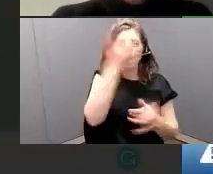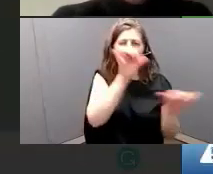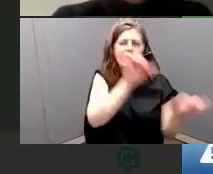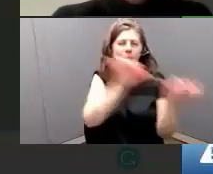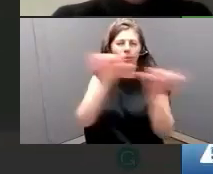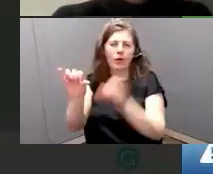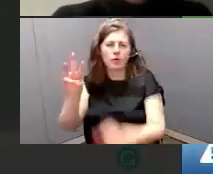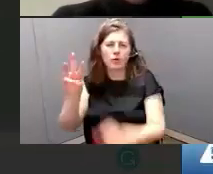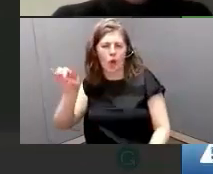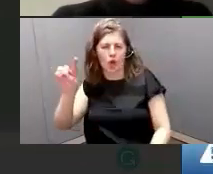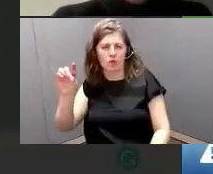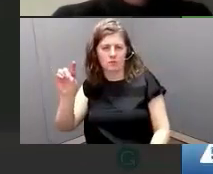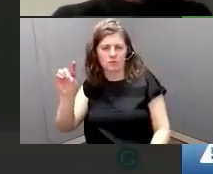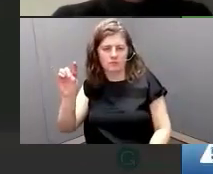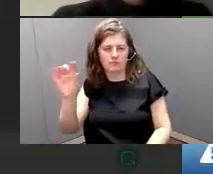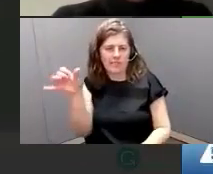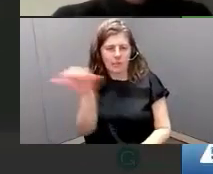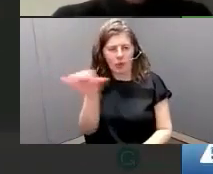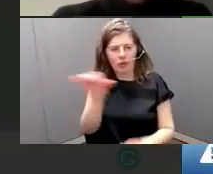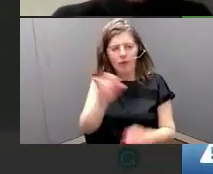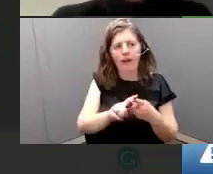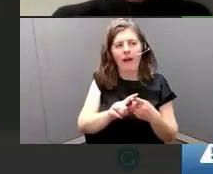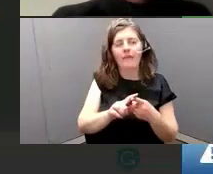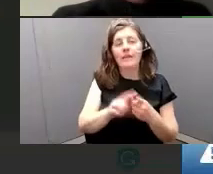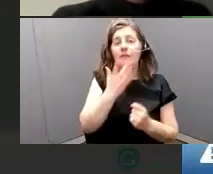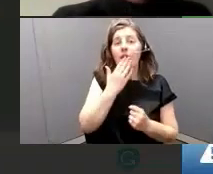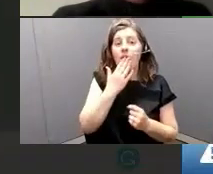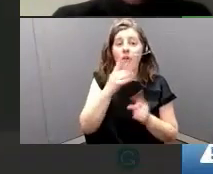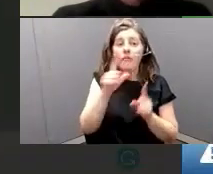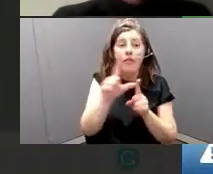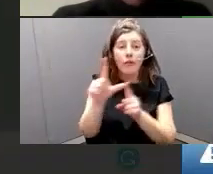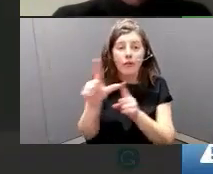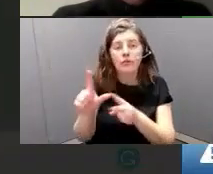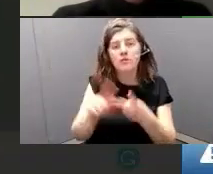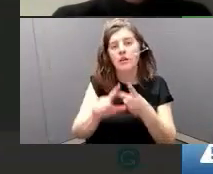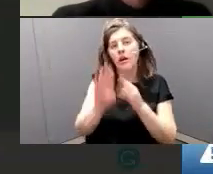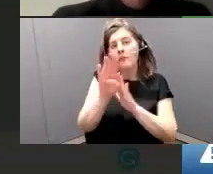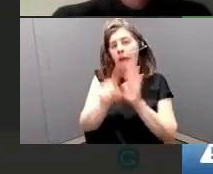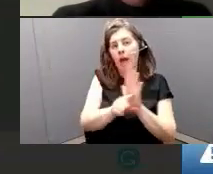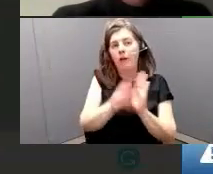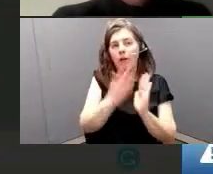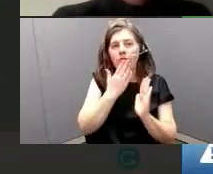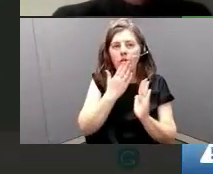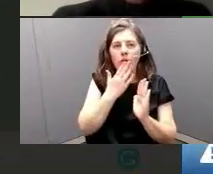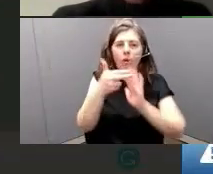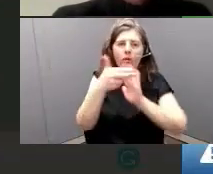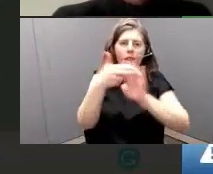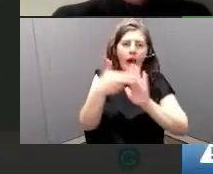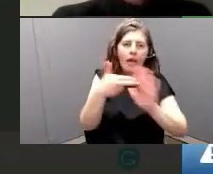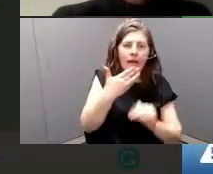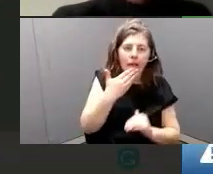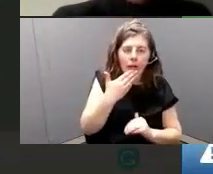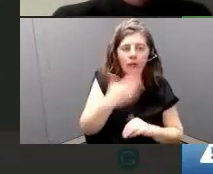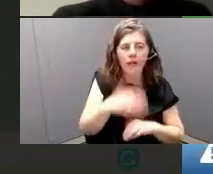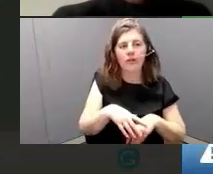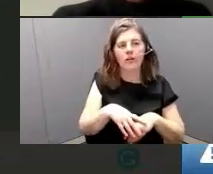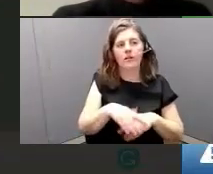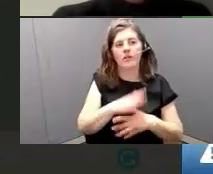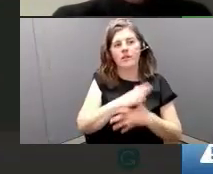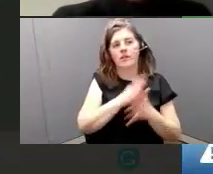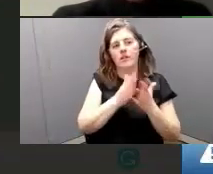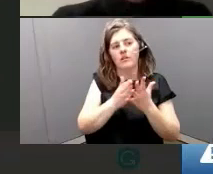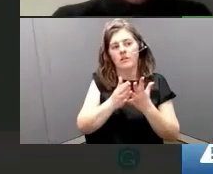Word. You have your text color, your background color or your highlight color. You